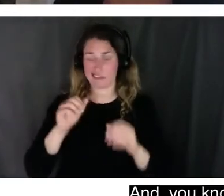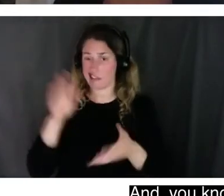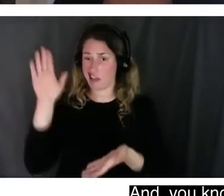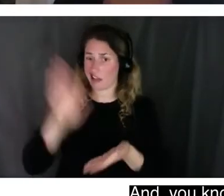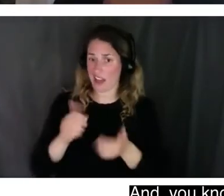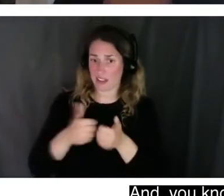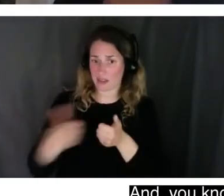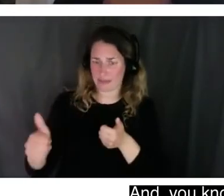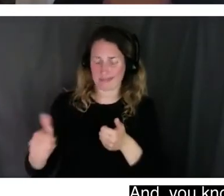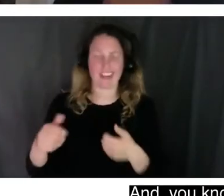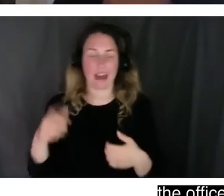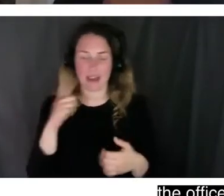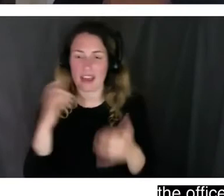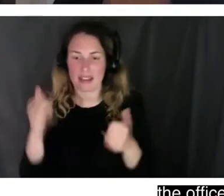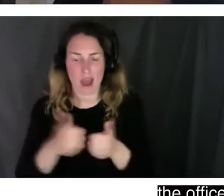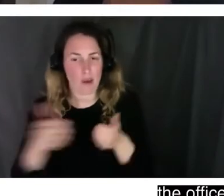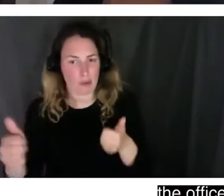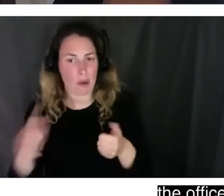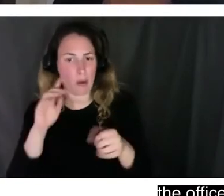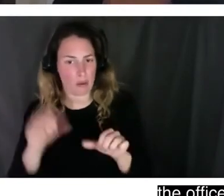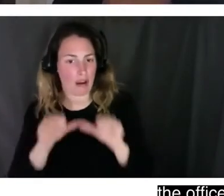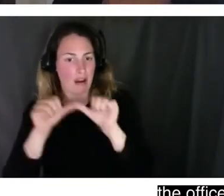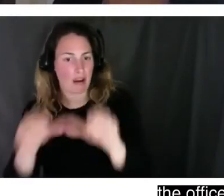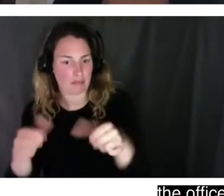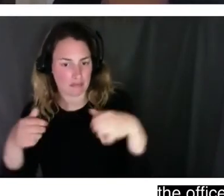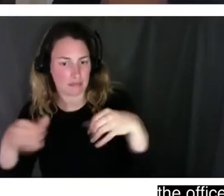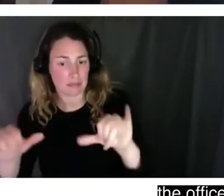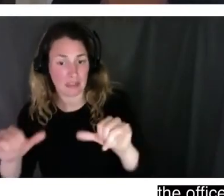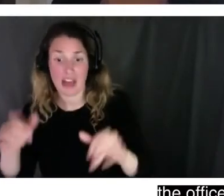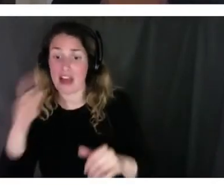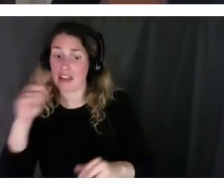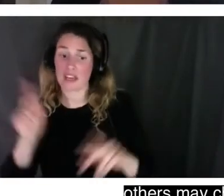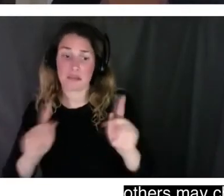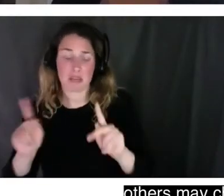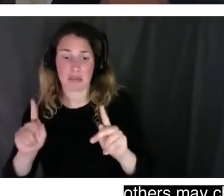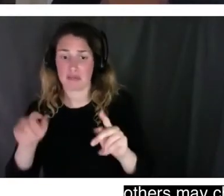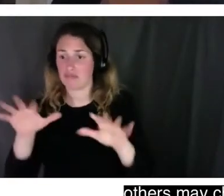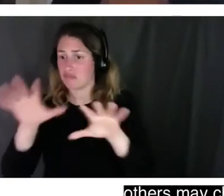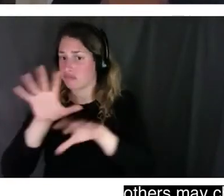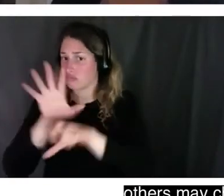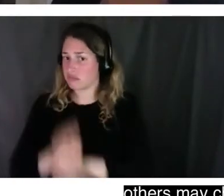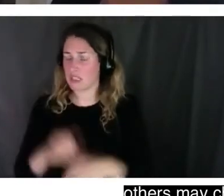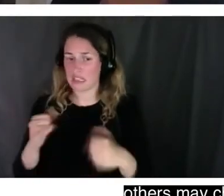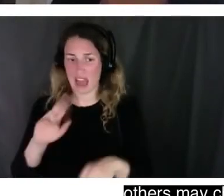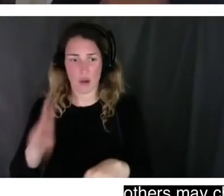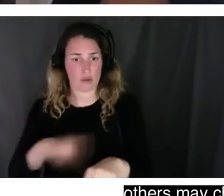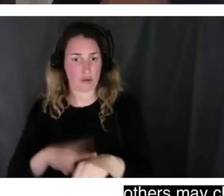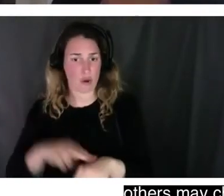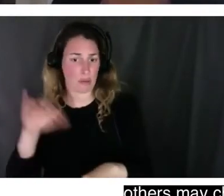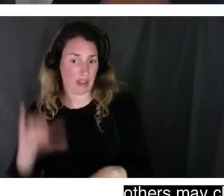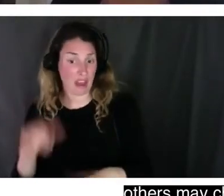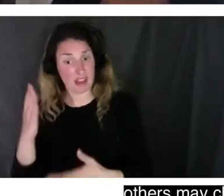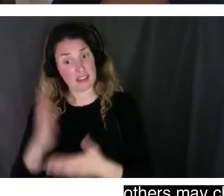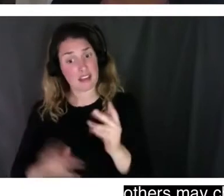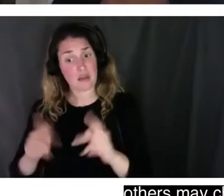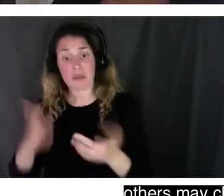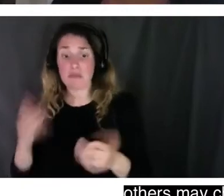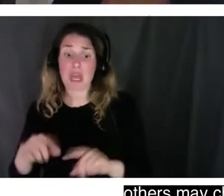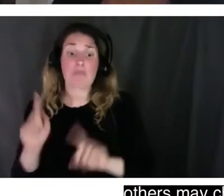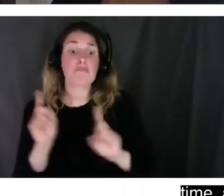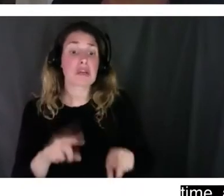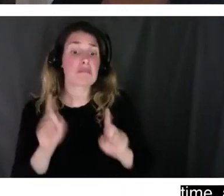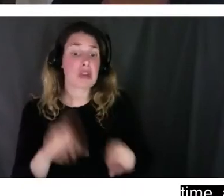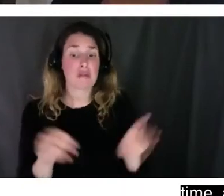people may choose to go into the office for certain days of the week. Others may choose to work